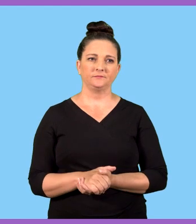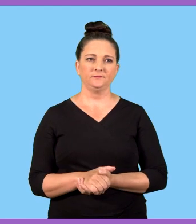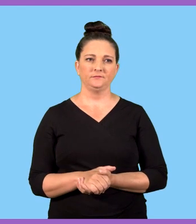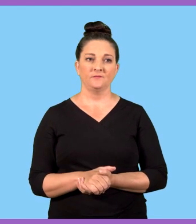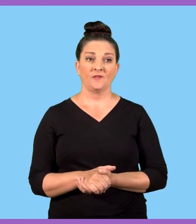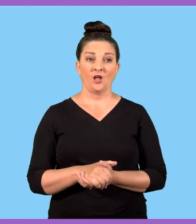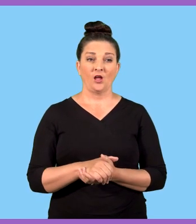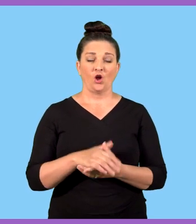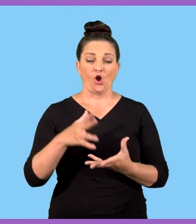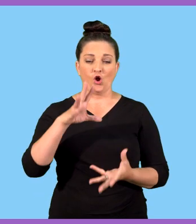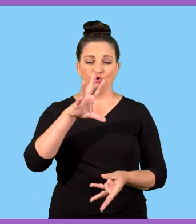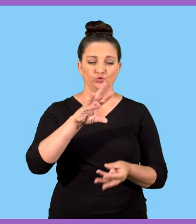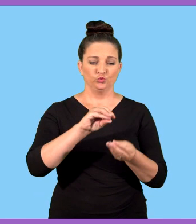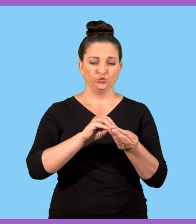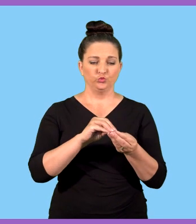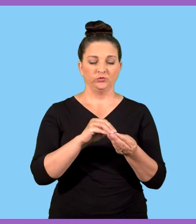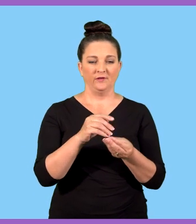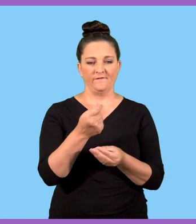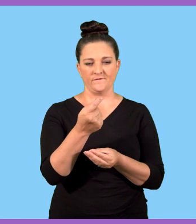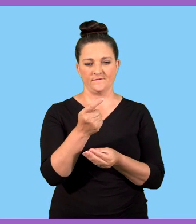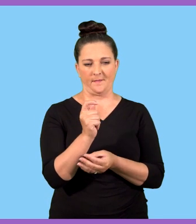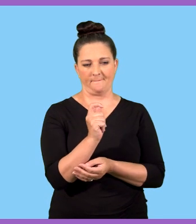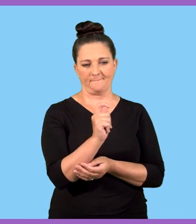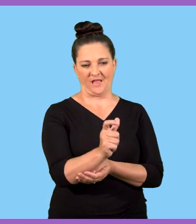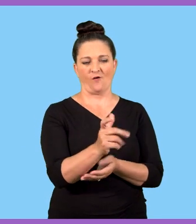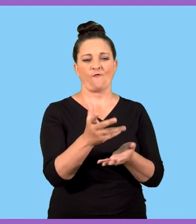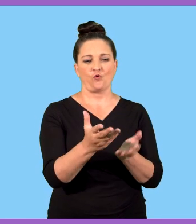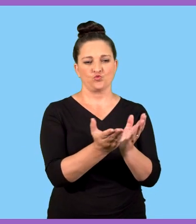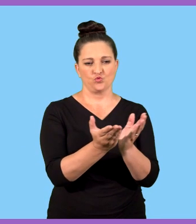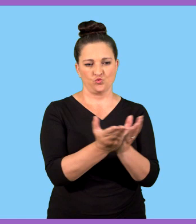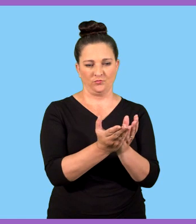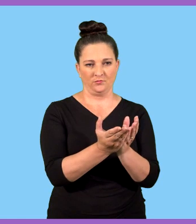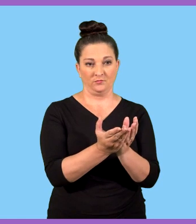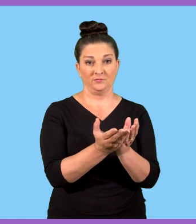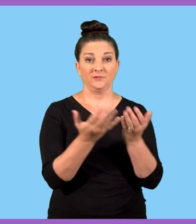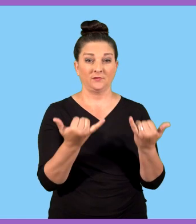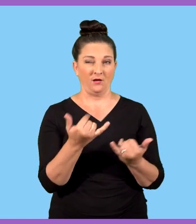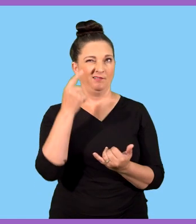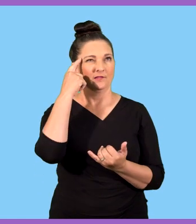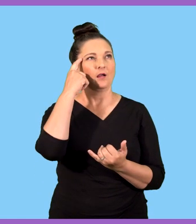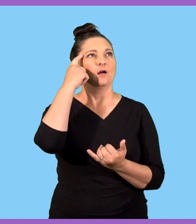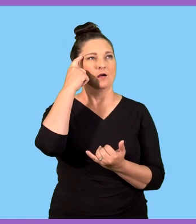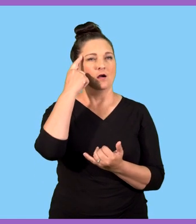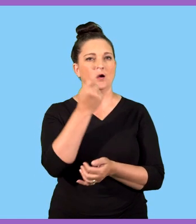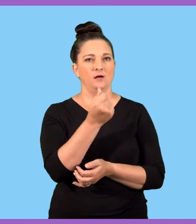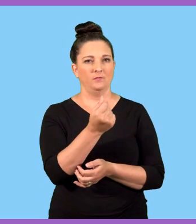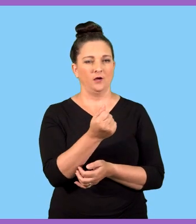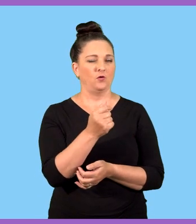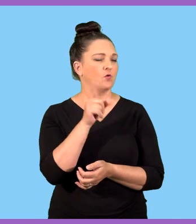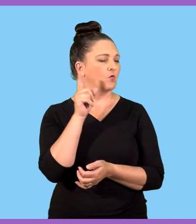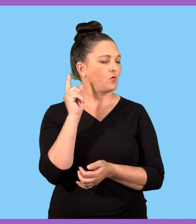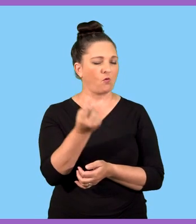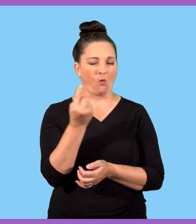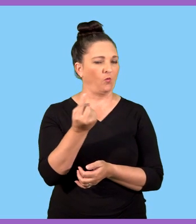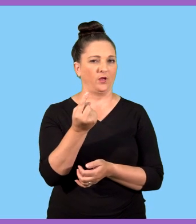one. The total amount of school fees paid. Again, this deals with money. And money